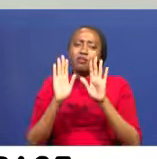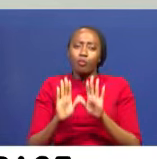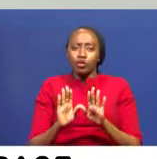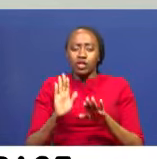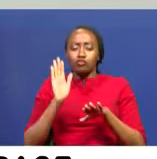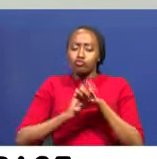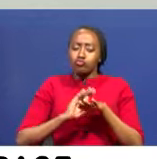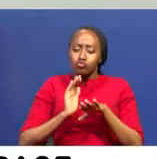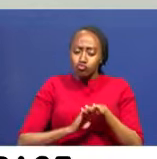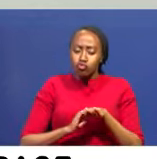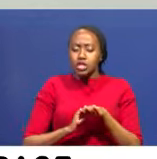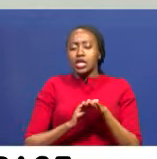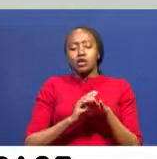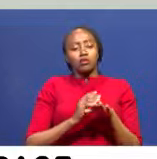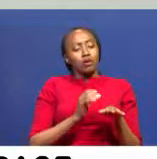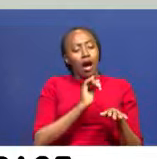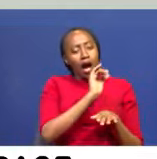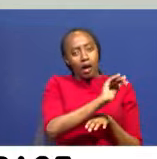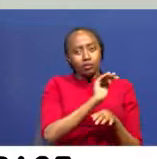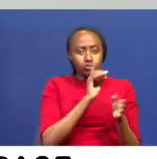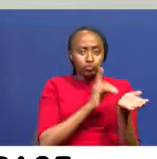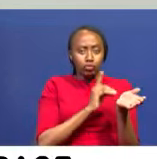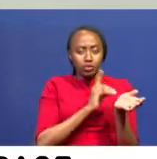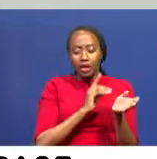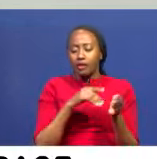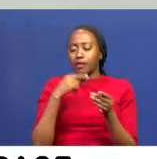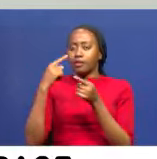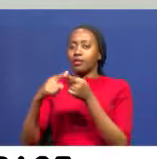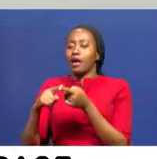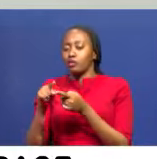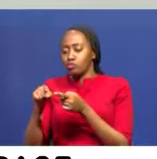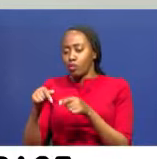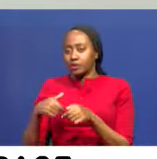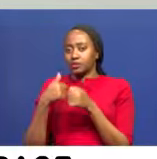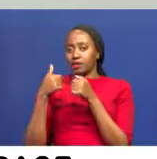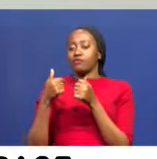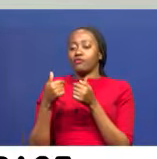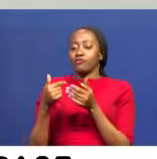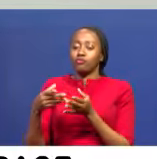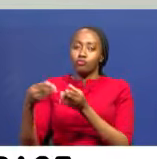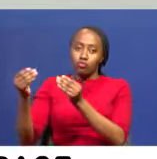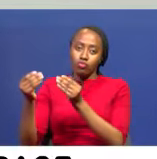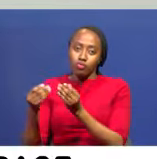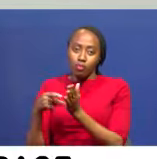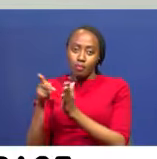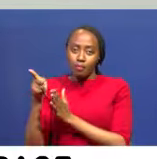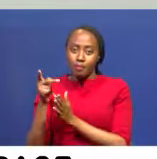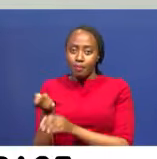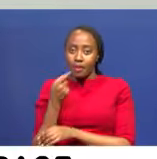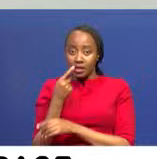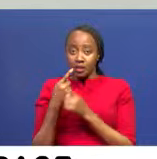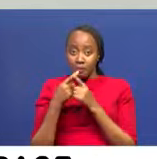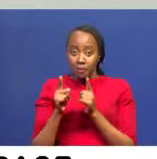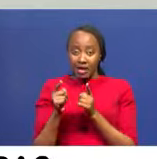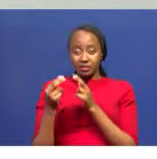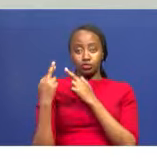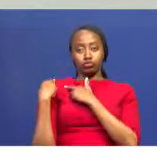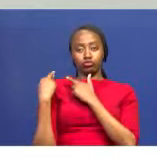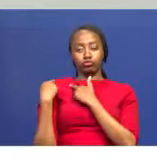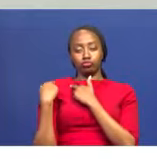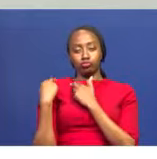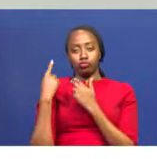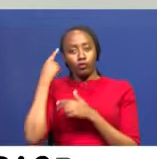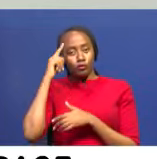the pharmacy point. And of course, in terms of the attainance of the universal health coverage, Dr. has also talked about the role that the pharmacists